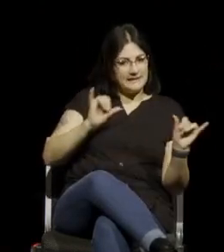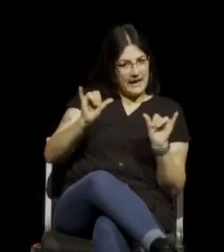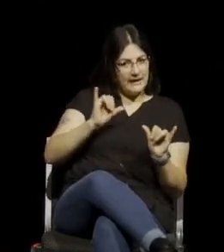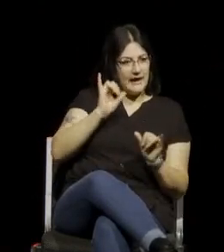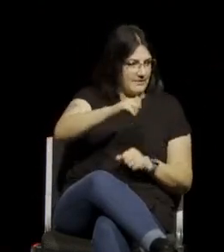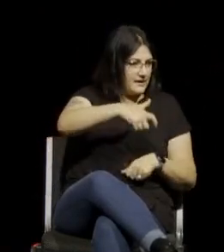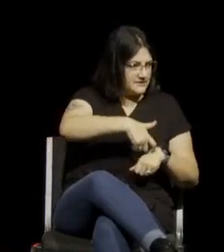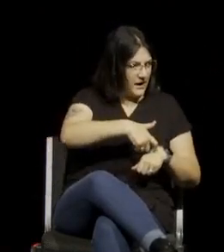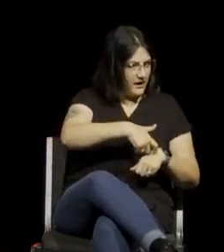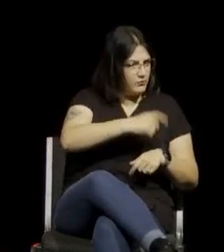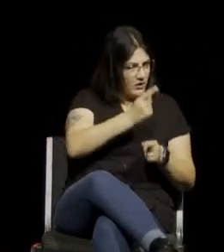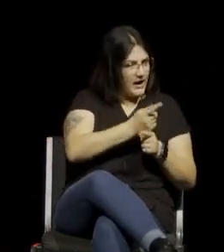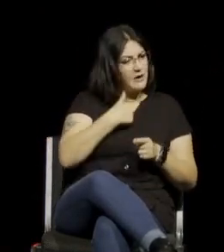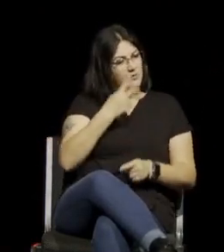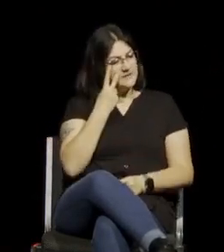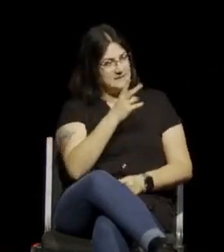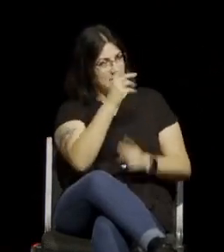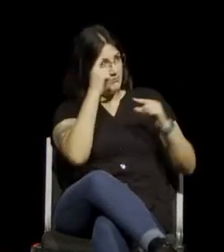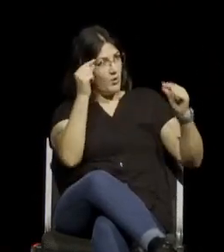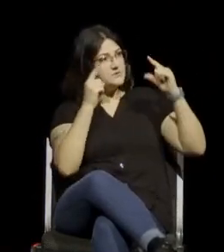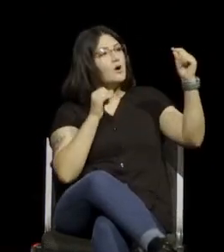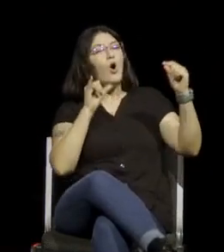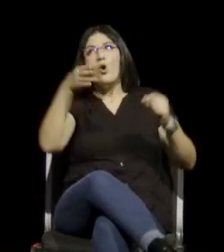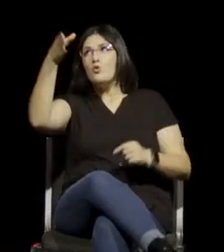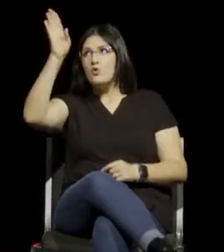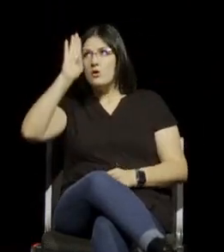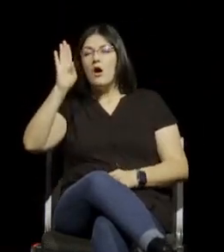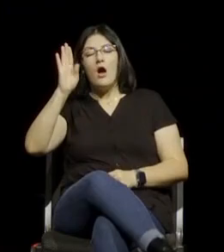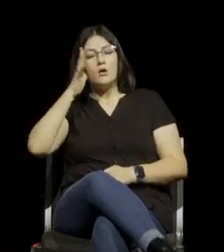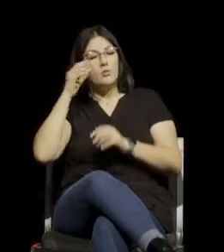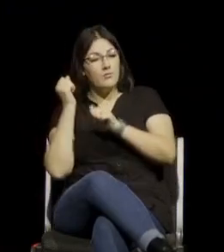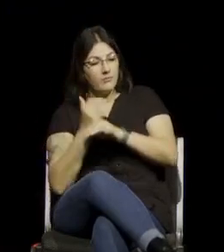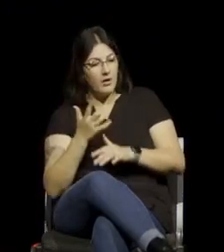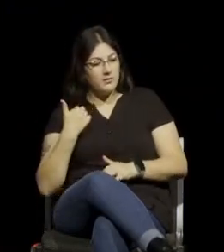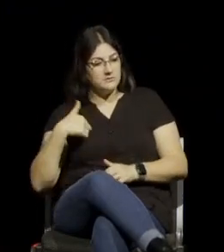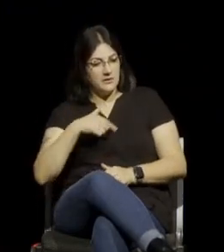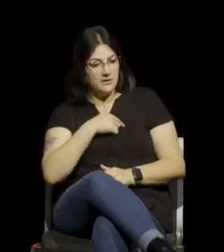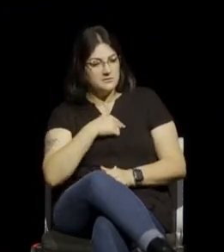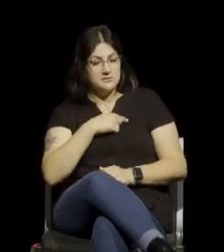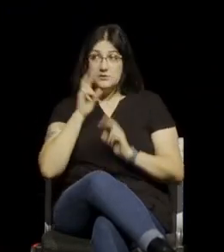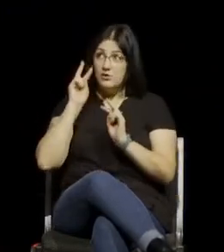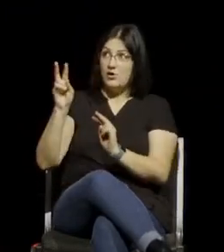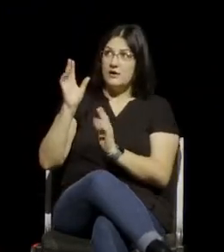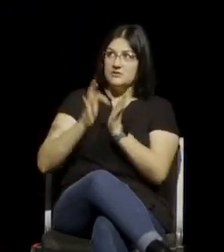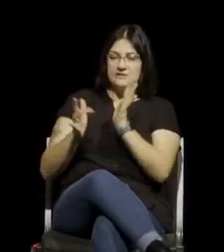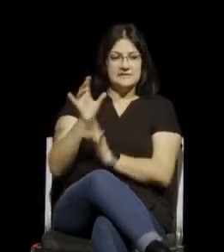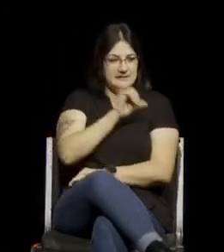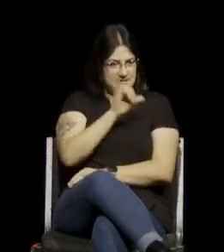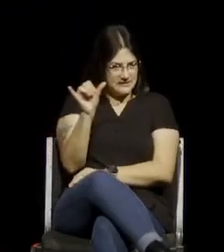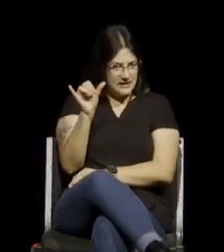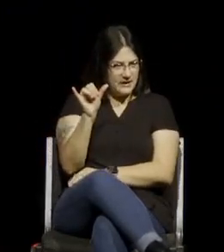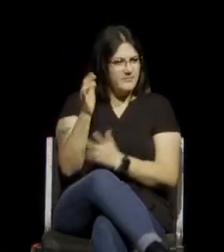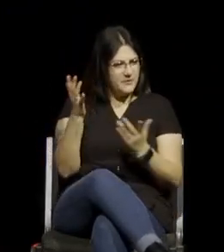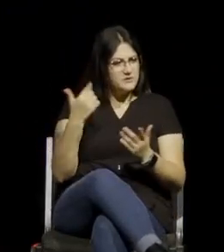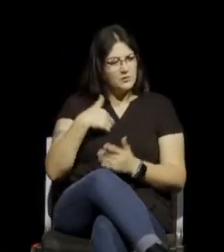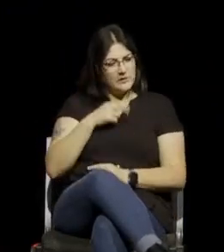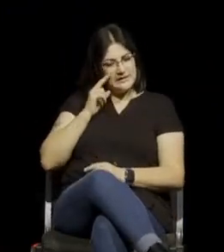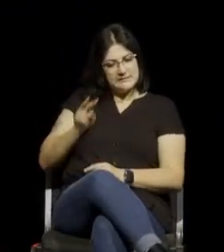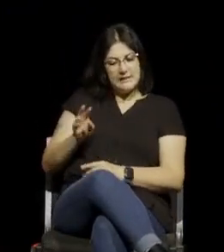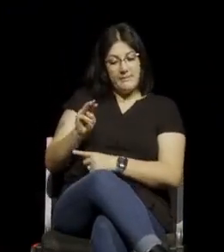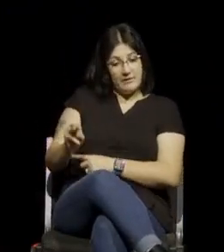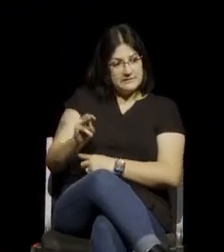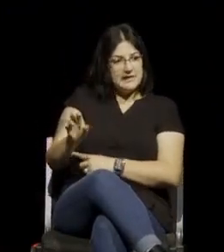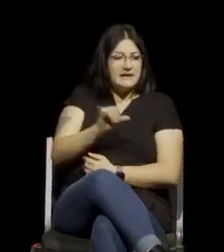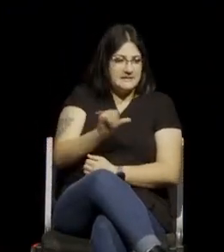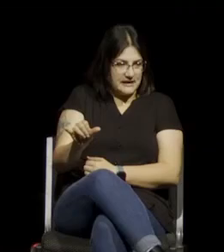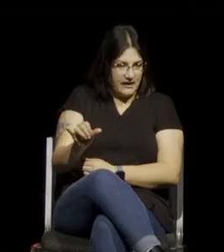to Moses and see that Christ is going to be this kind of person who's a mediator between God and man, right? So we can look at maybe Melchizedek in the same way. That's